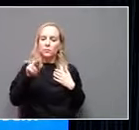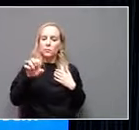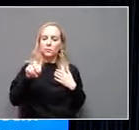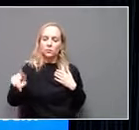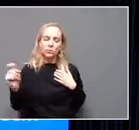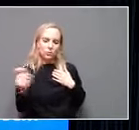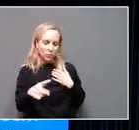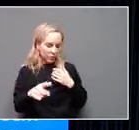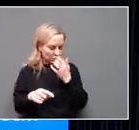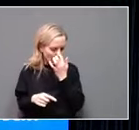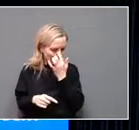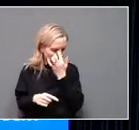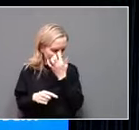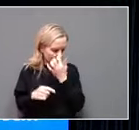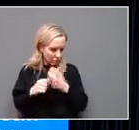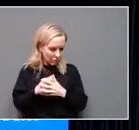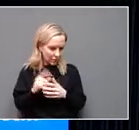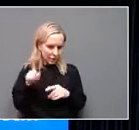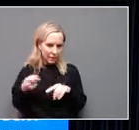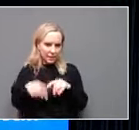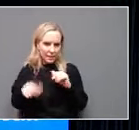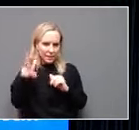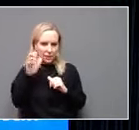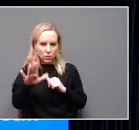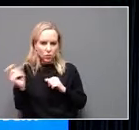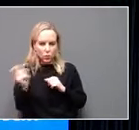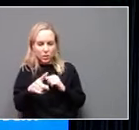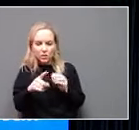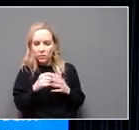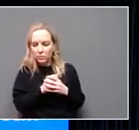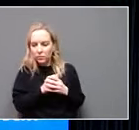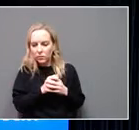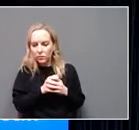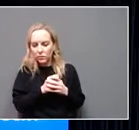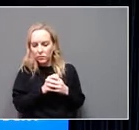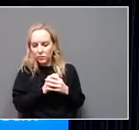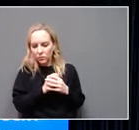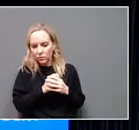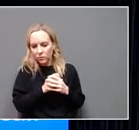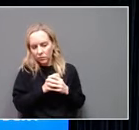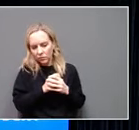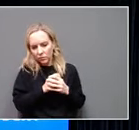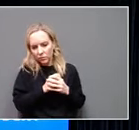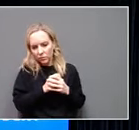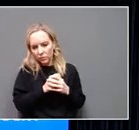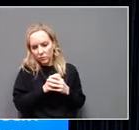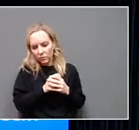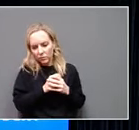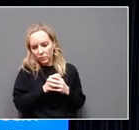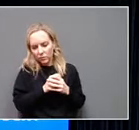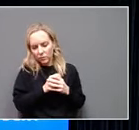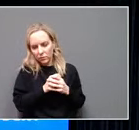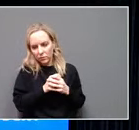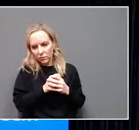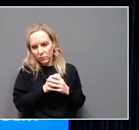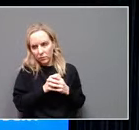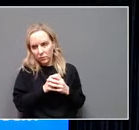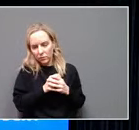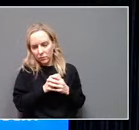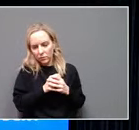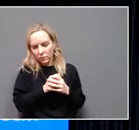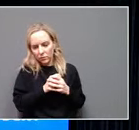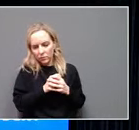you would like to see or bills that you'd like to see passed to help people, especially with rising costs. Mm-hmm. Very much things targeted towards